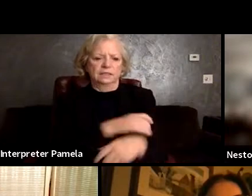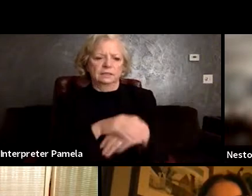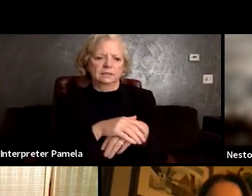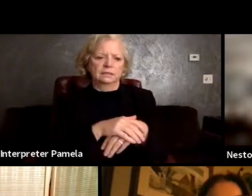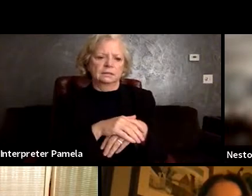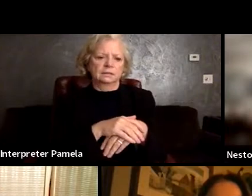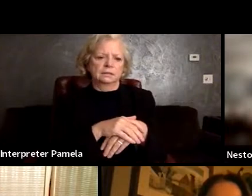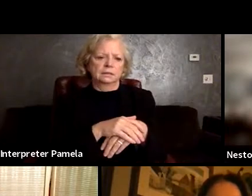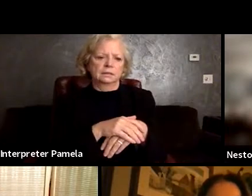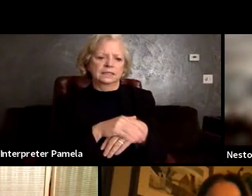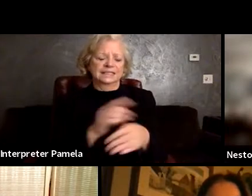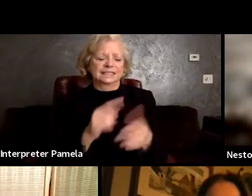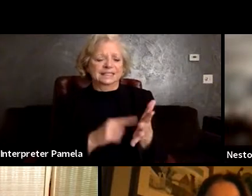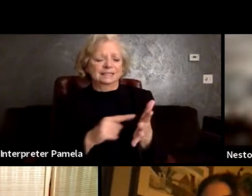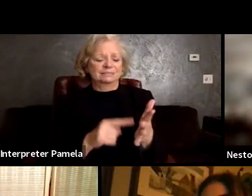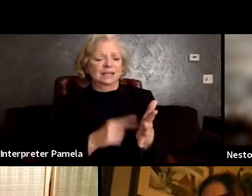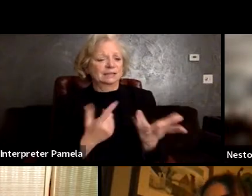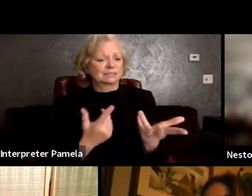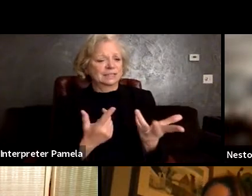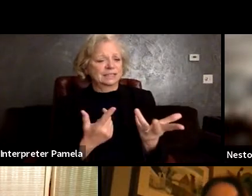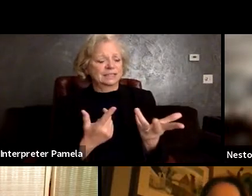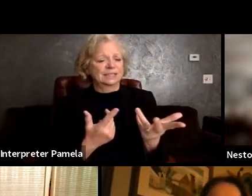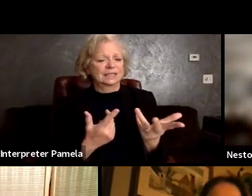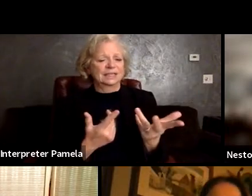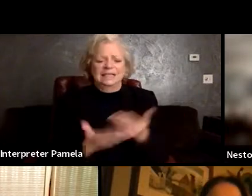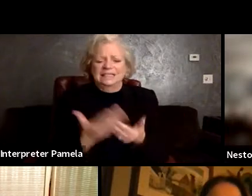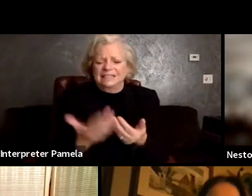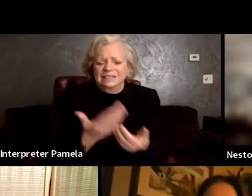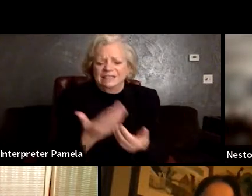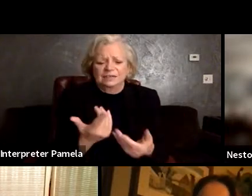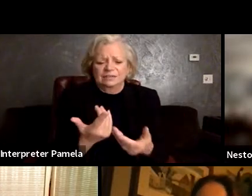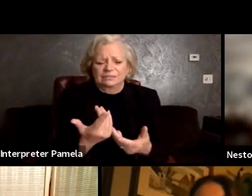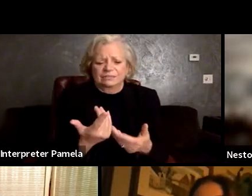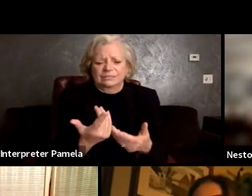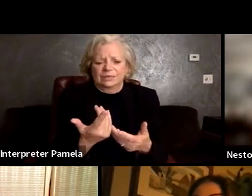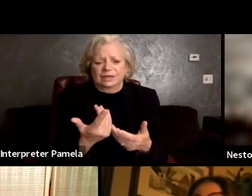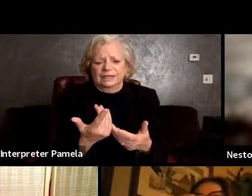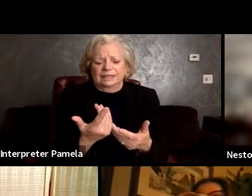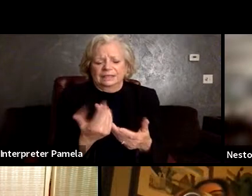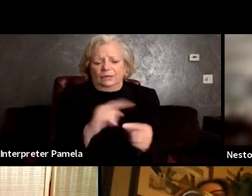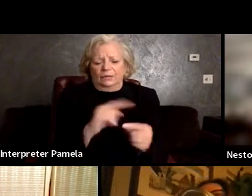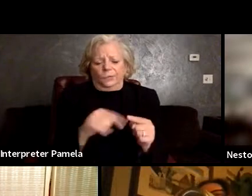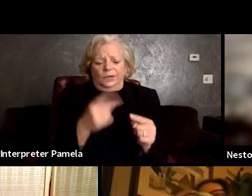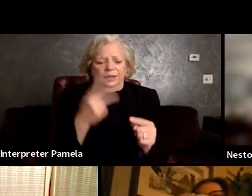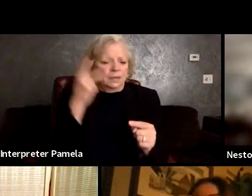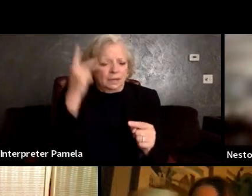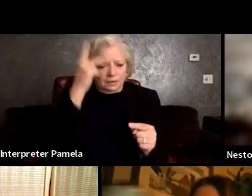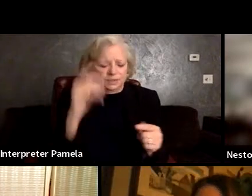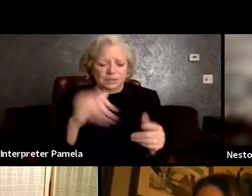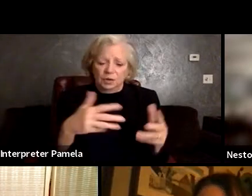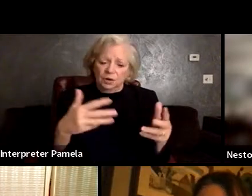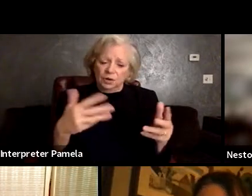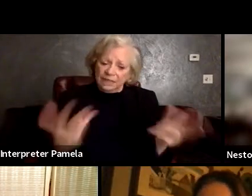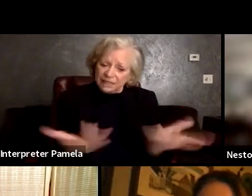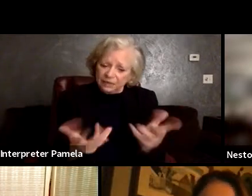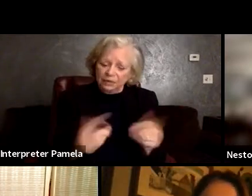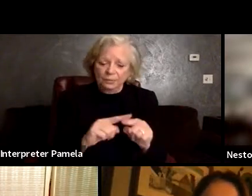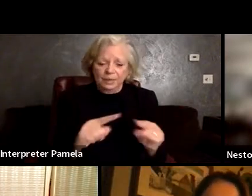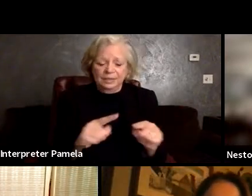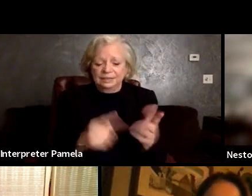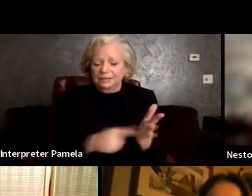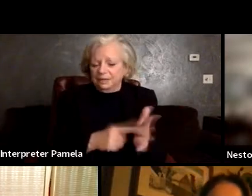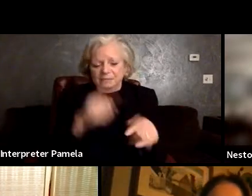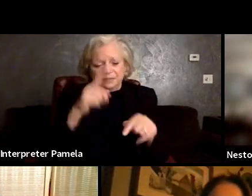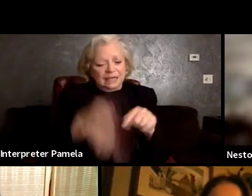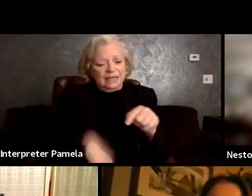more inconvenient on the vaccinators, and when the parents are present, but we did want to make it as available as possible